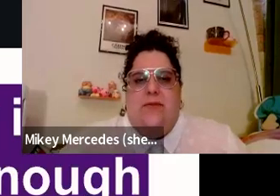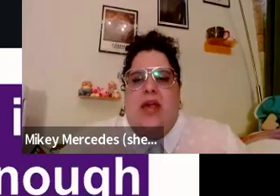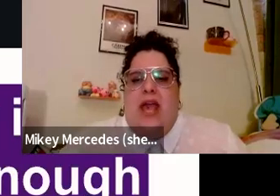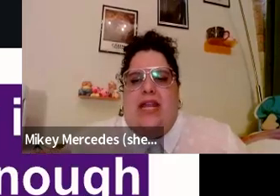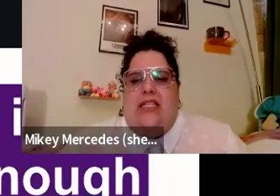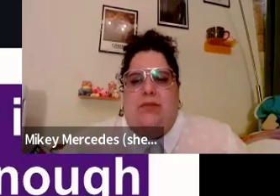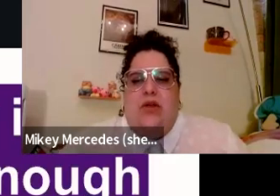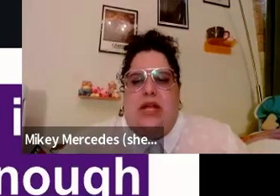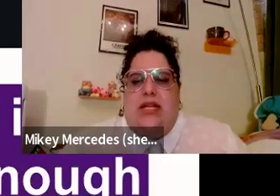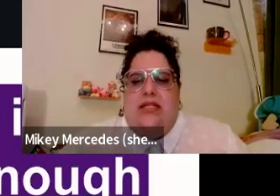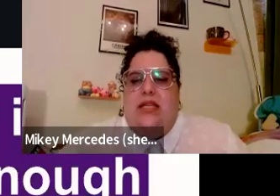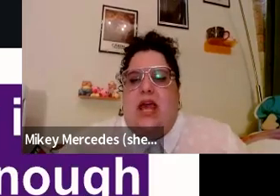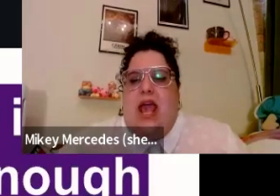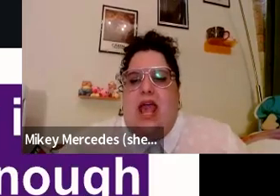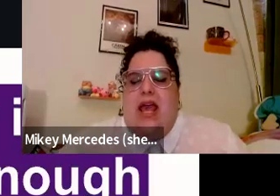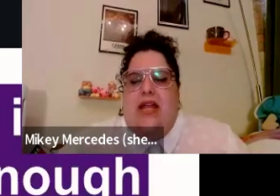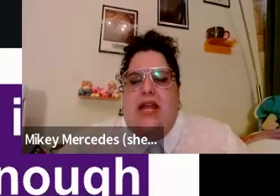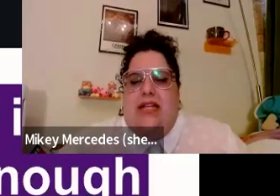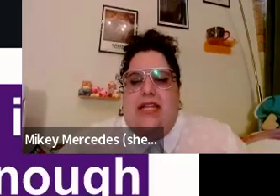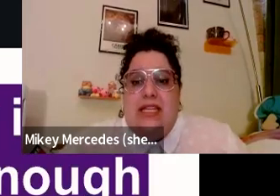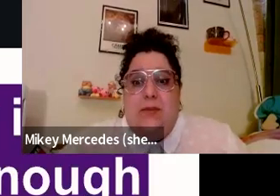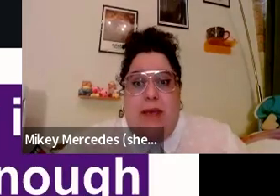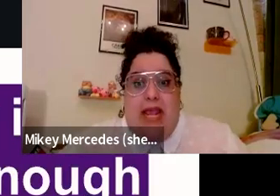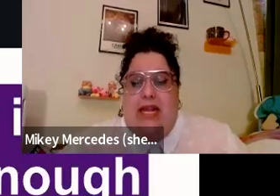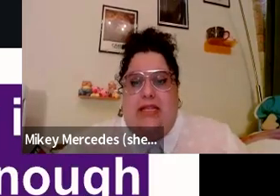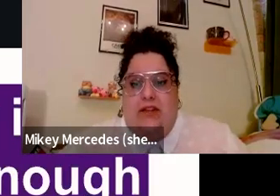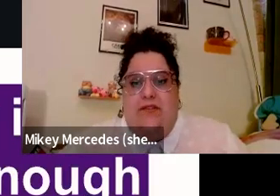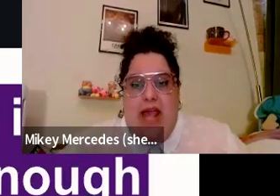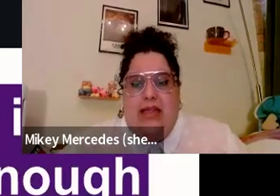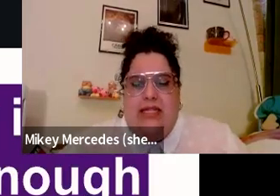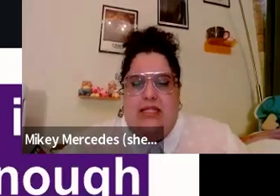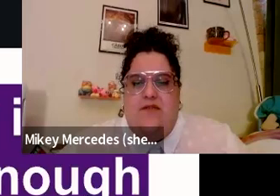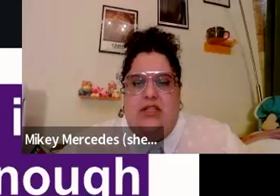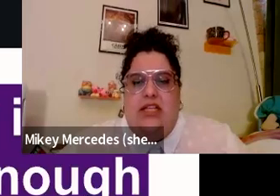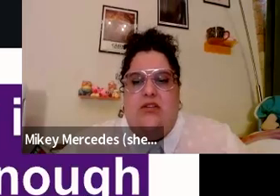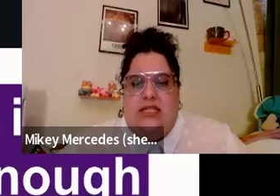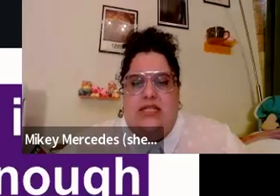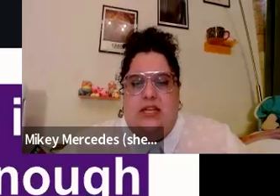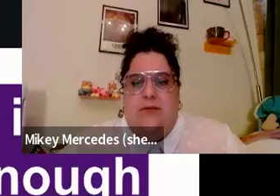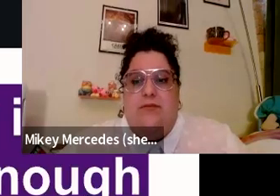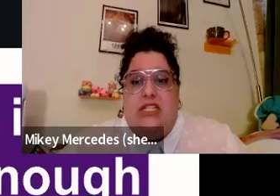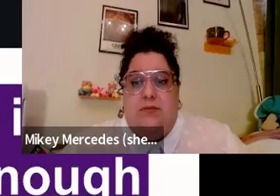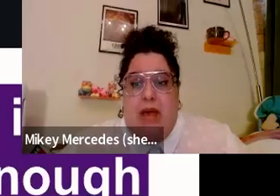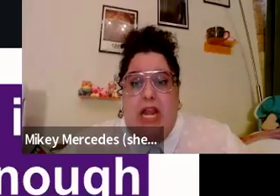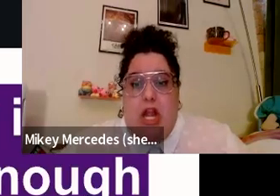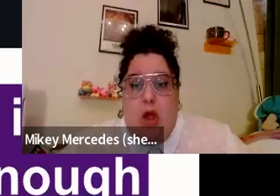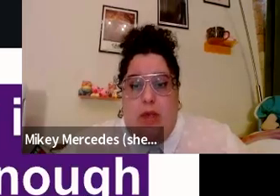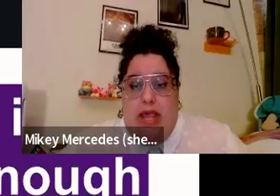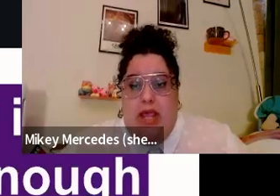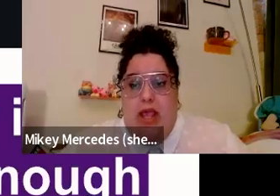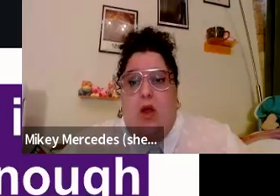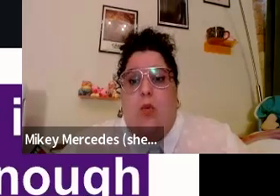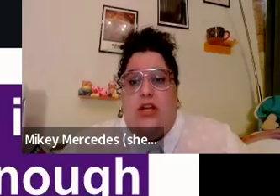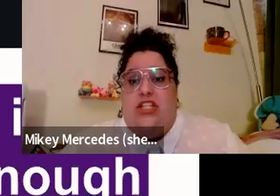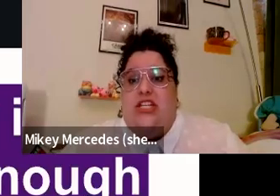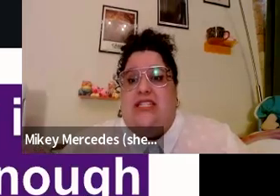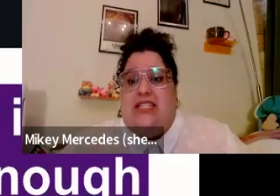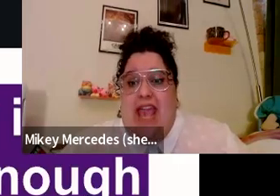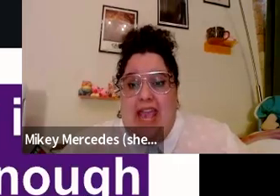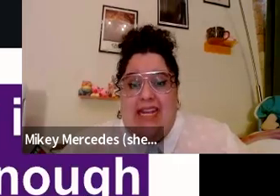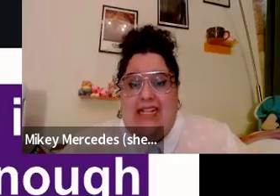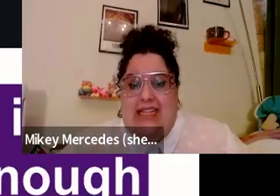convey in this delicate situation. The security guard told me the court does not provide interpreters. He called the employee